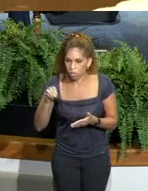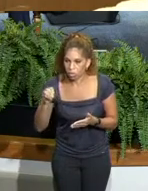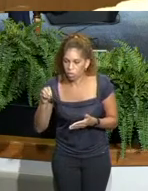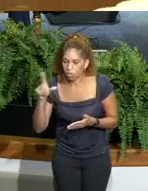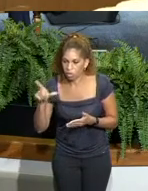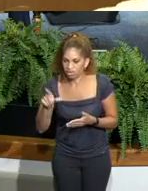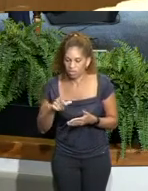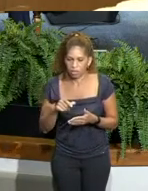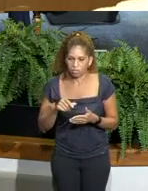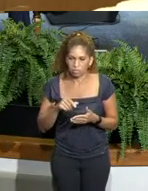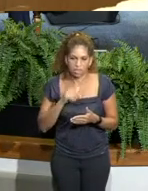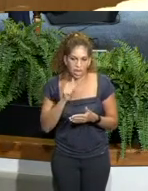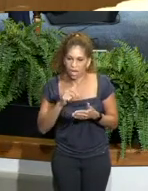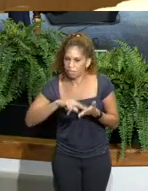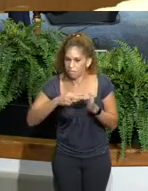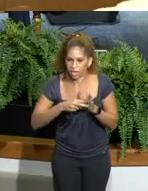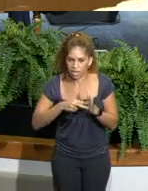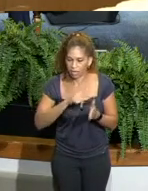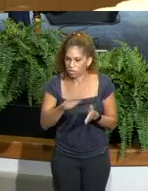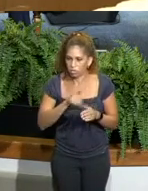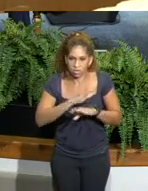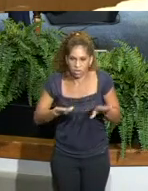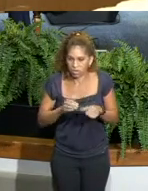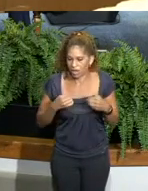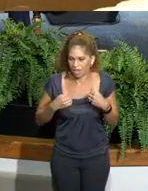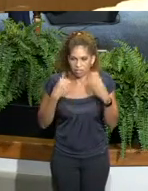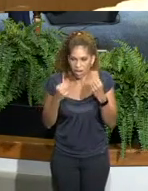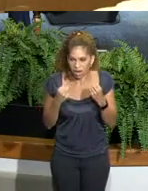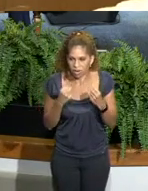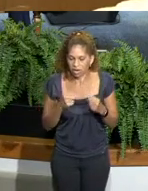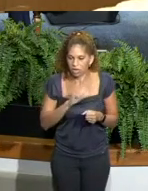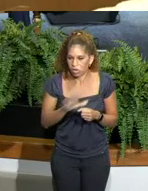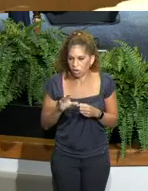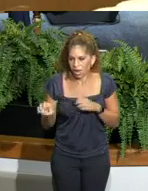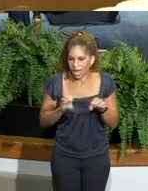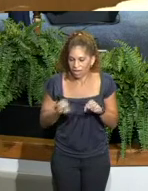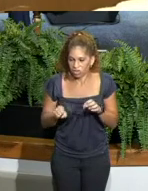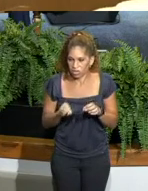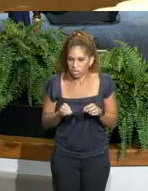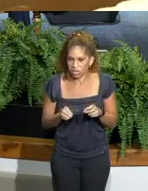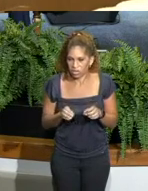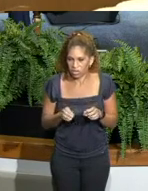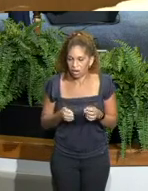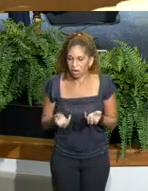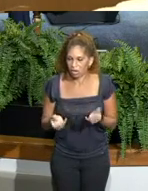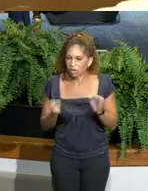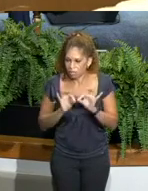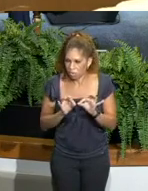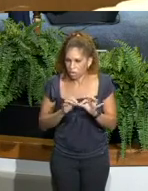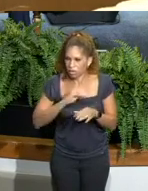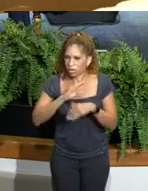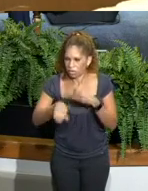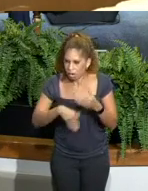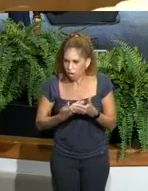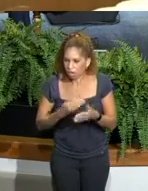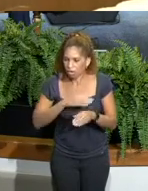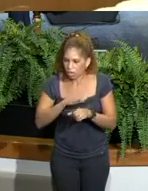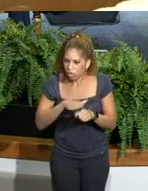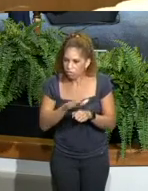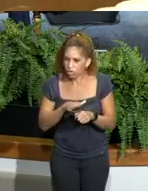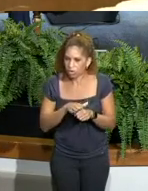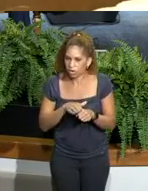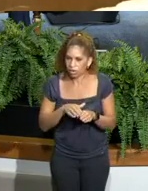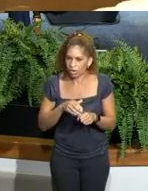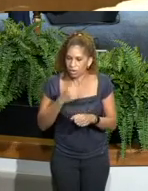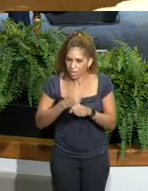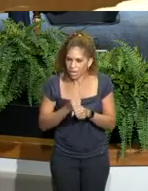That's right. Your actions could have an impact all over. I hear Jesus saying, make a decision. Don't just allow